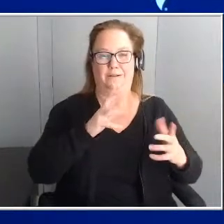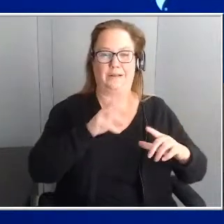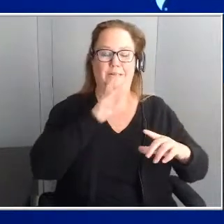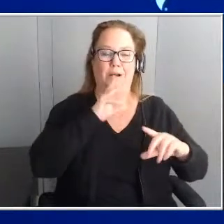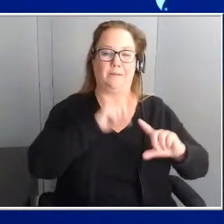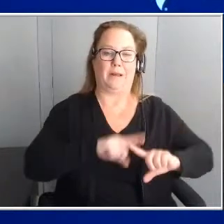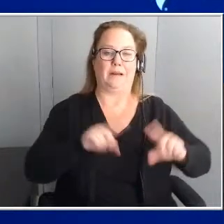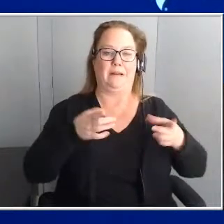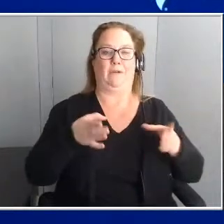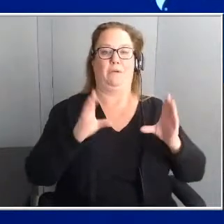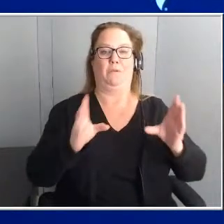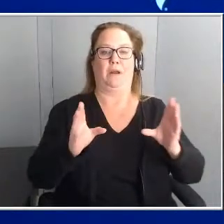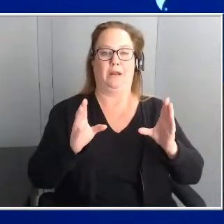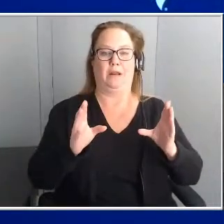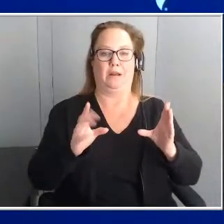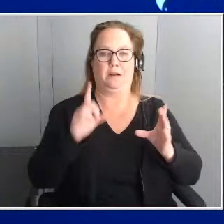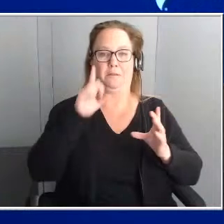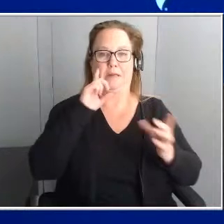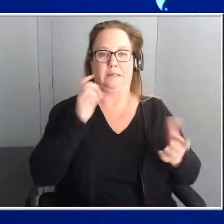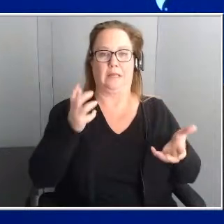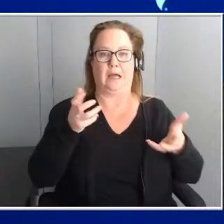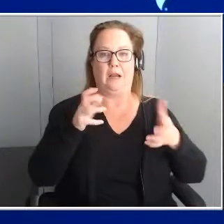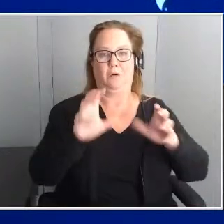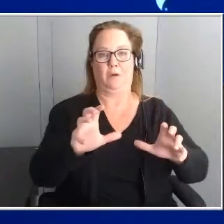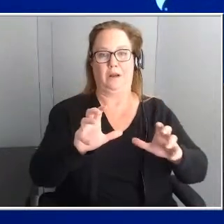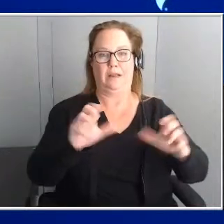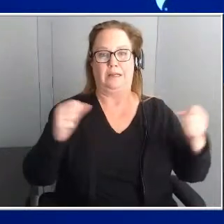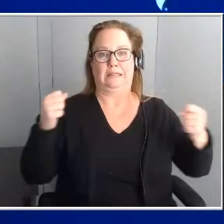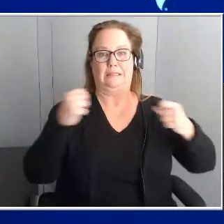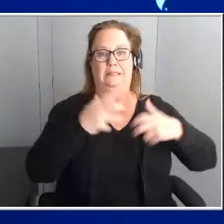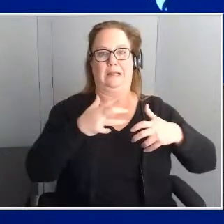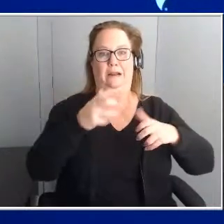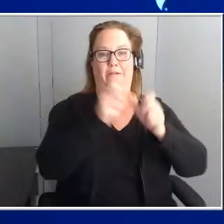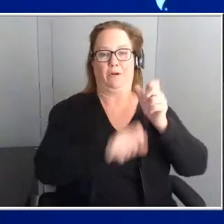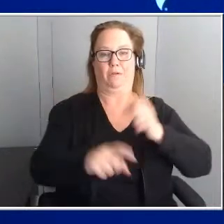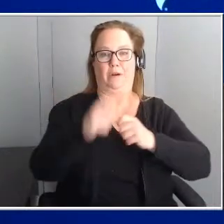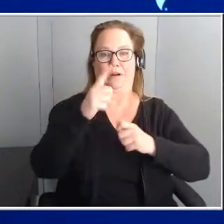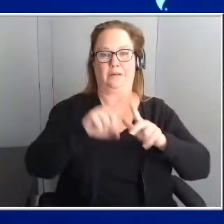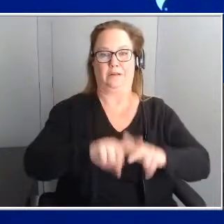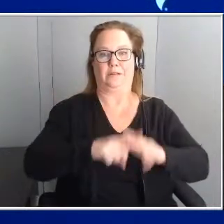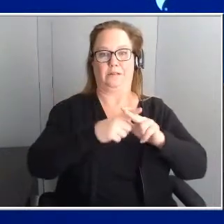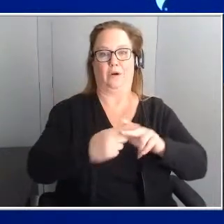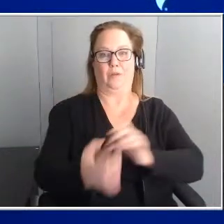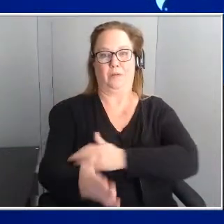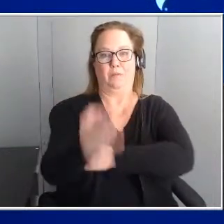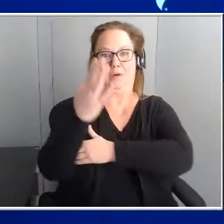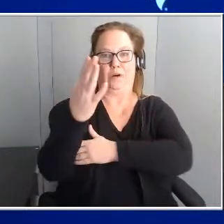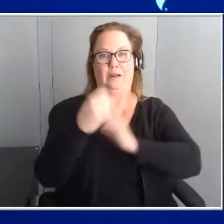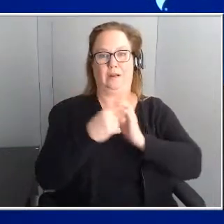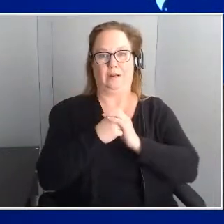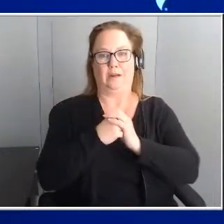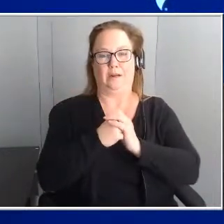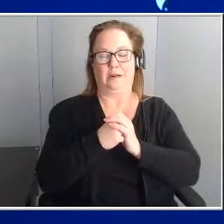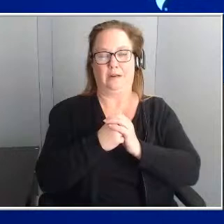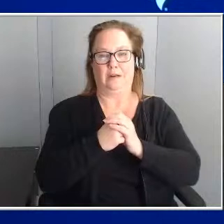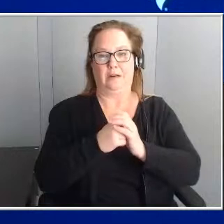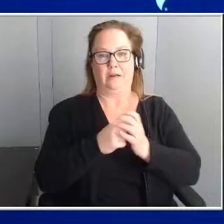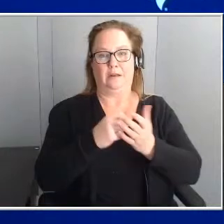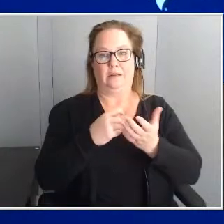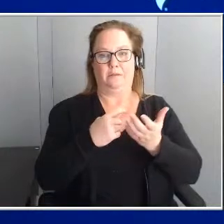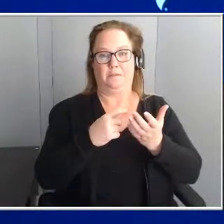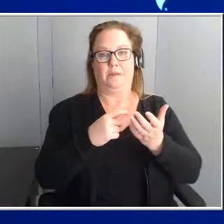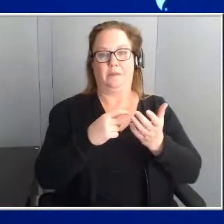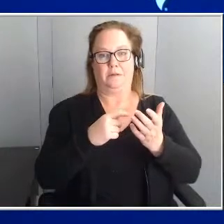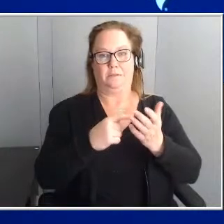because I think I don't want to just terrify everyone to start the morning. Although there have been times when I've been on the show